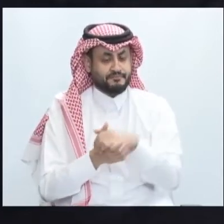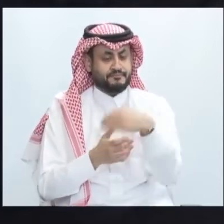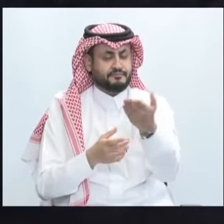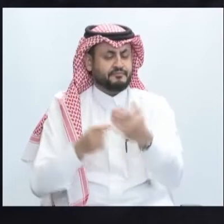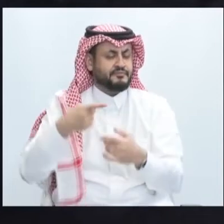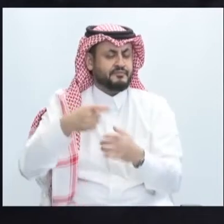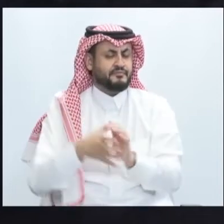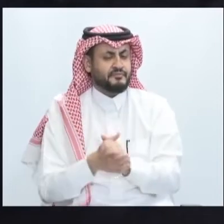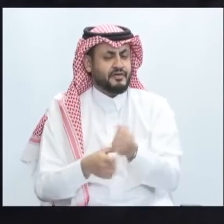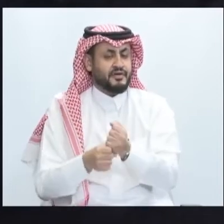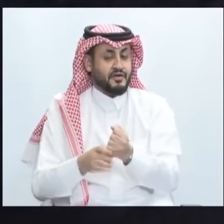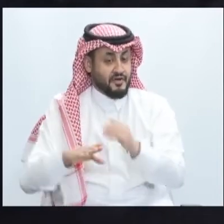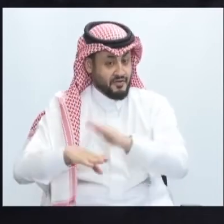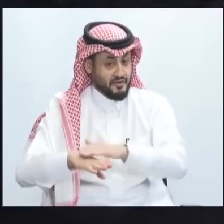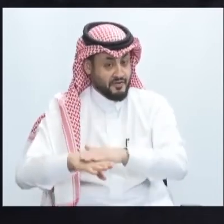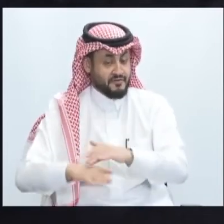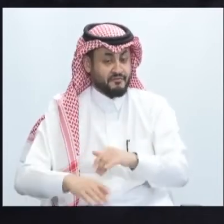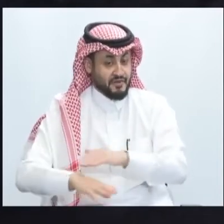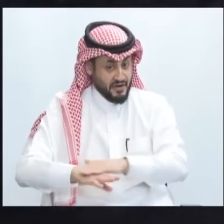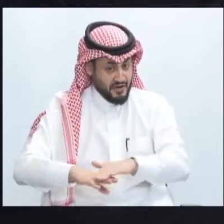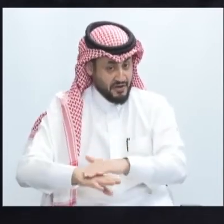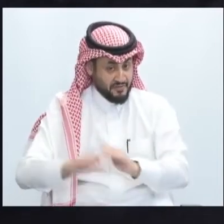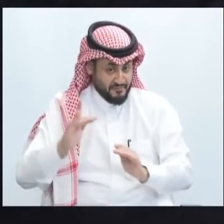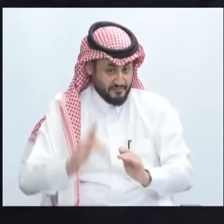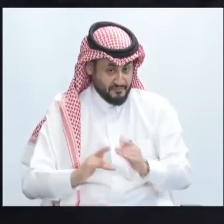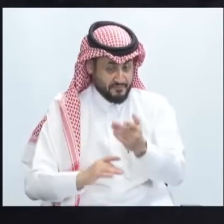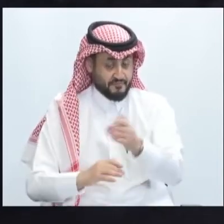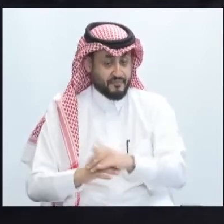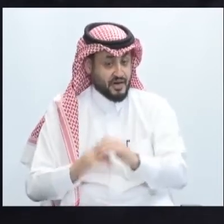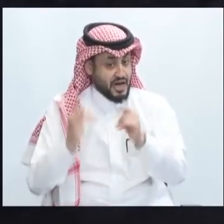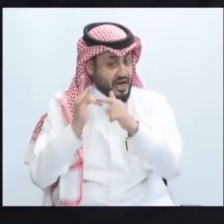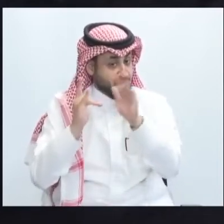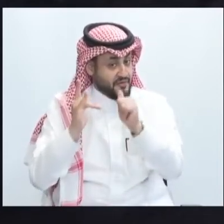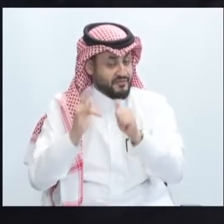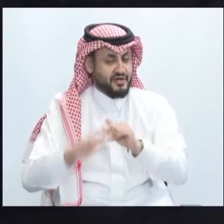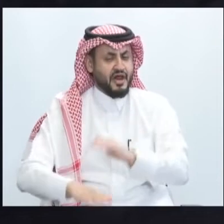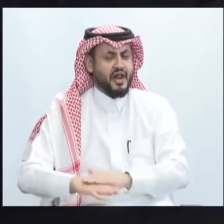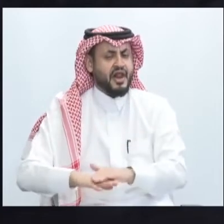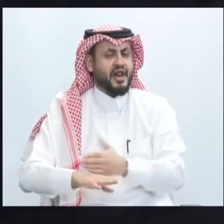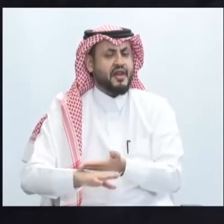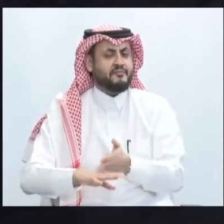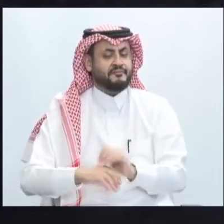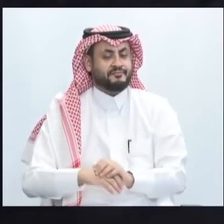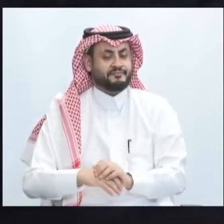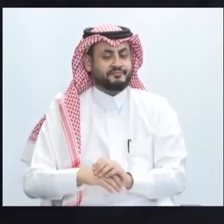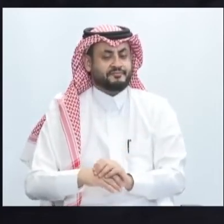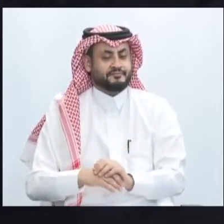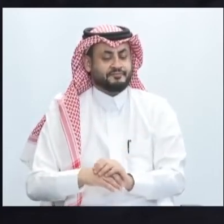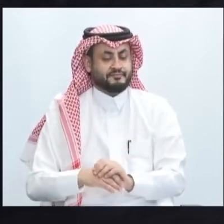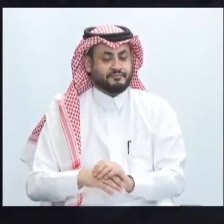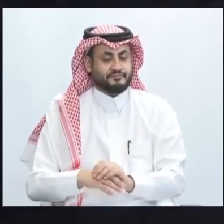G? Sit down on the ground. Excellent. Sit down on the ground. Not on the chair, on the ground. Okay, excellent. This